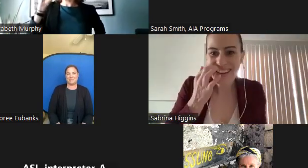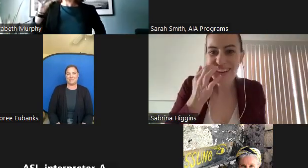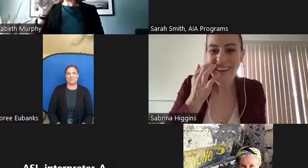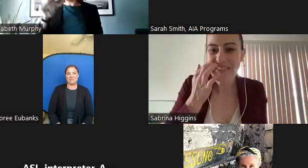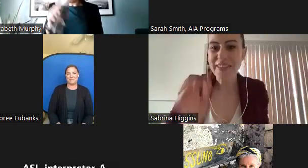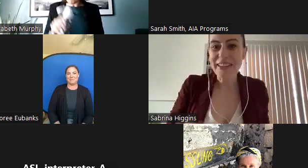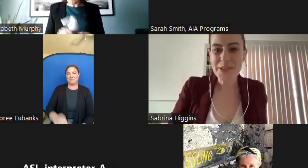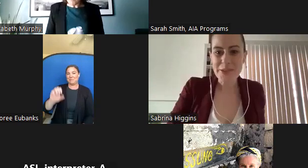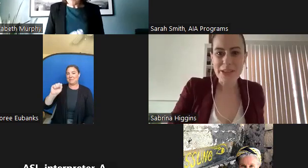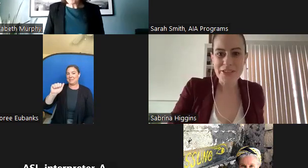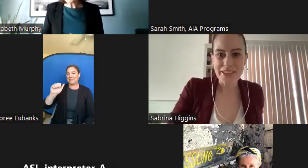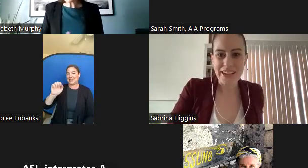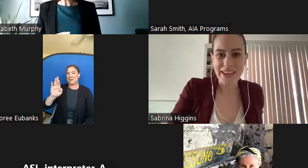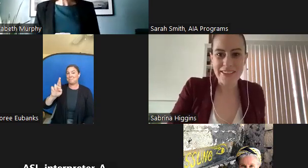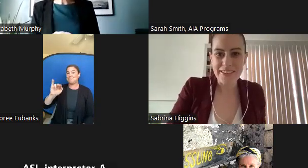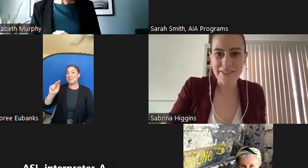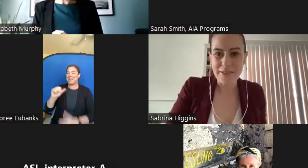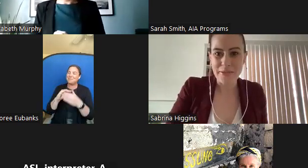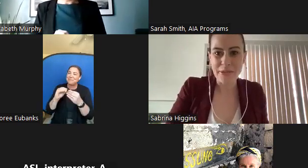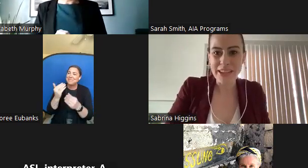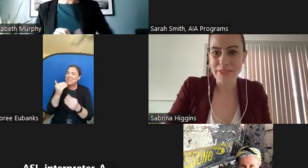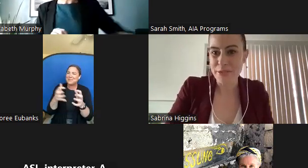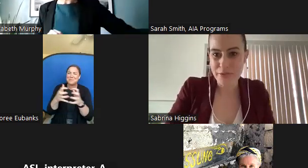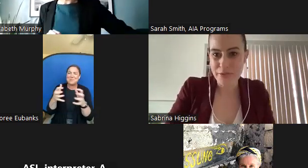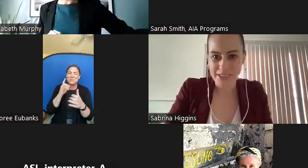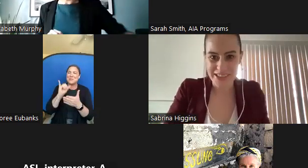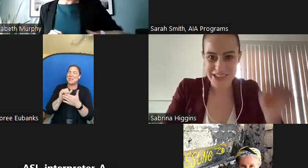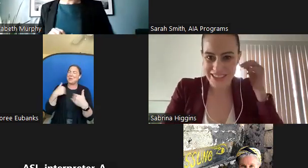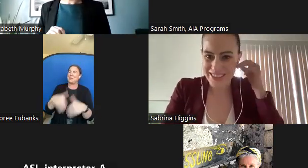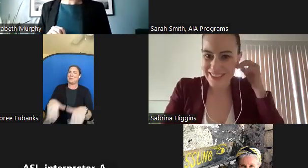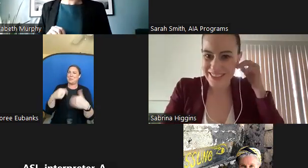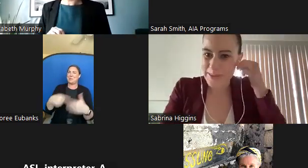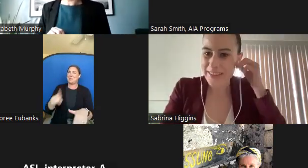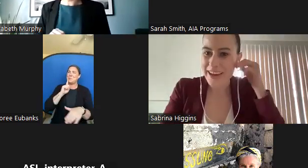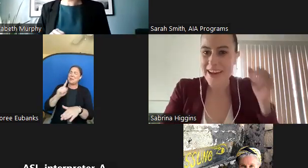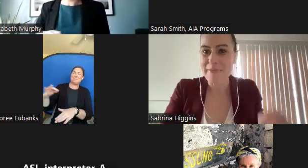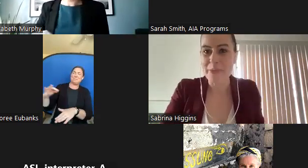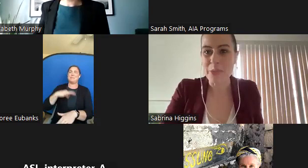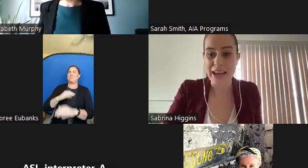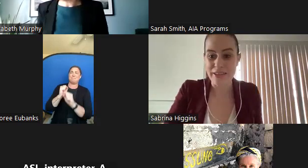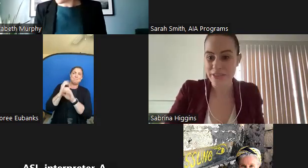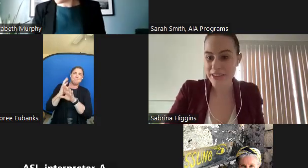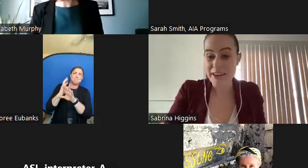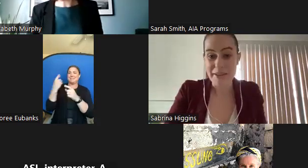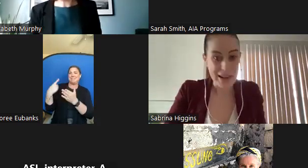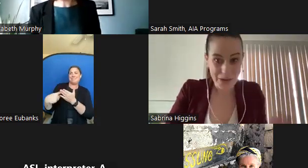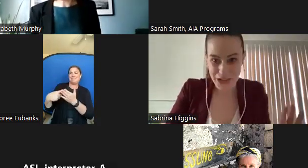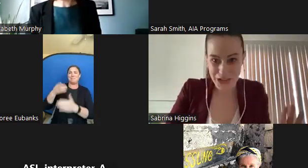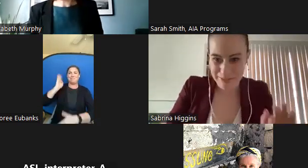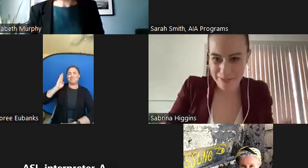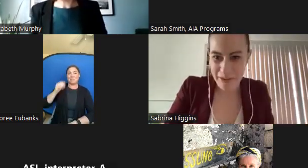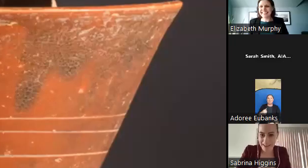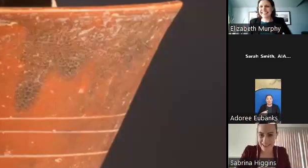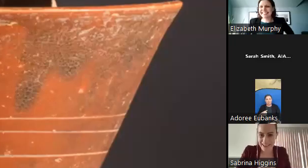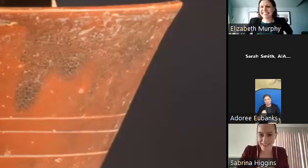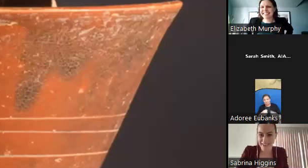All right. Well, thank you so much for that really fruitful discussion, Elizabeth. We have many questions that have